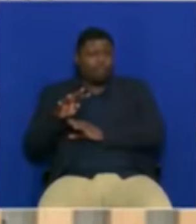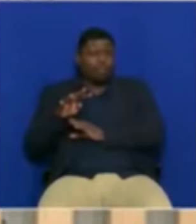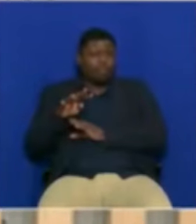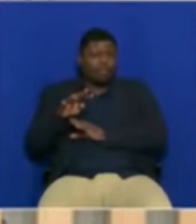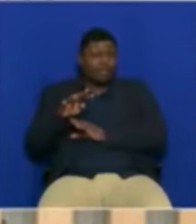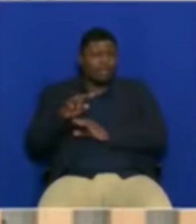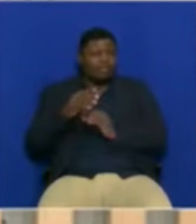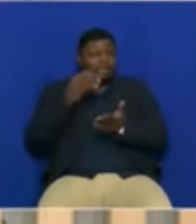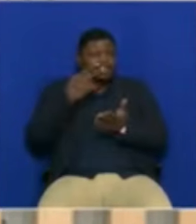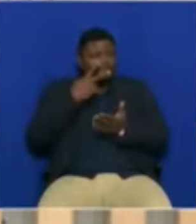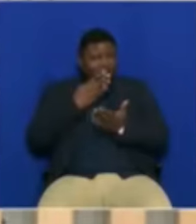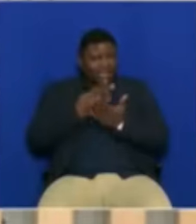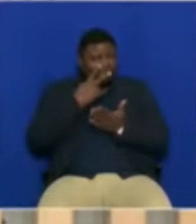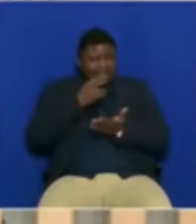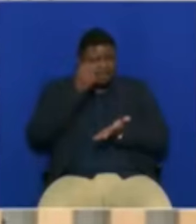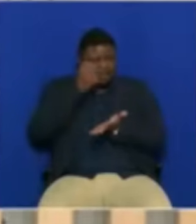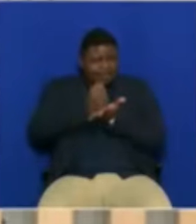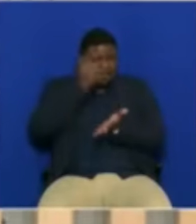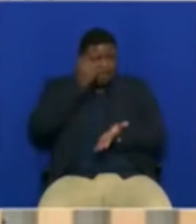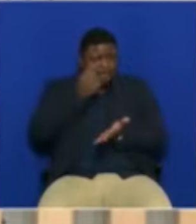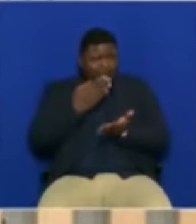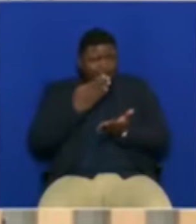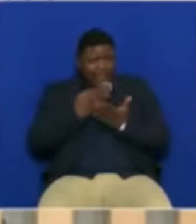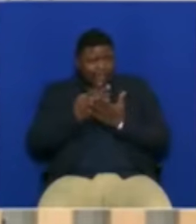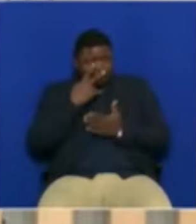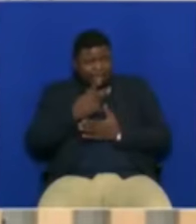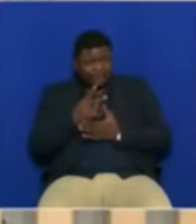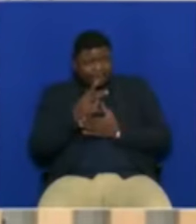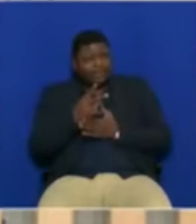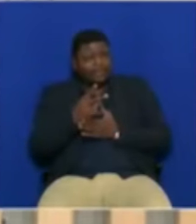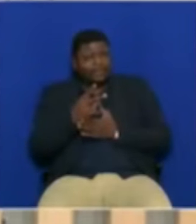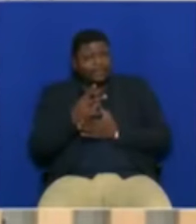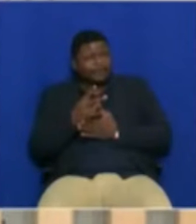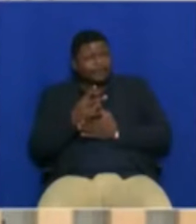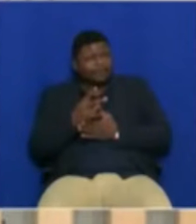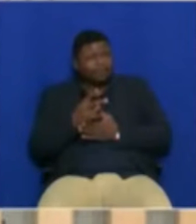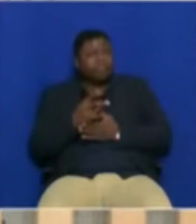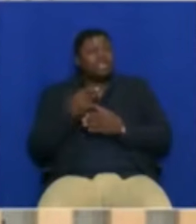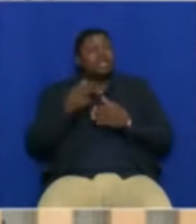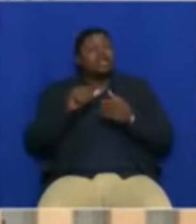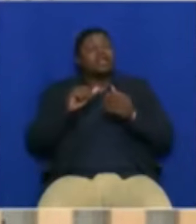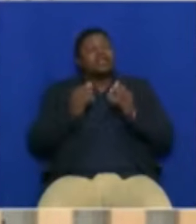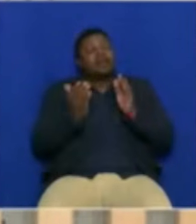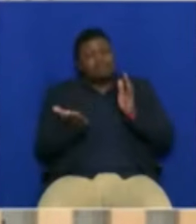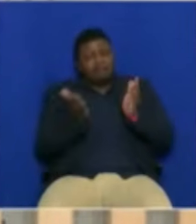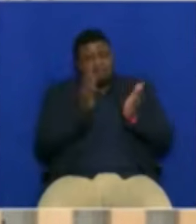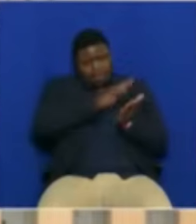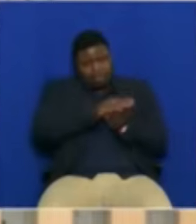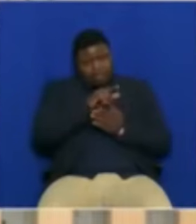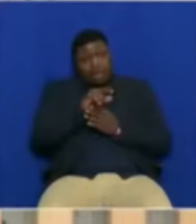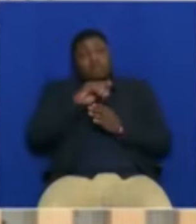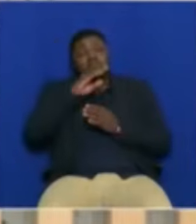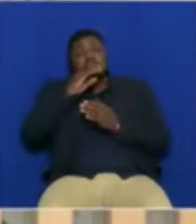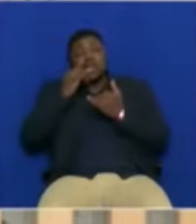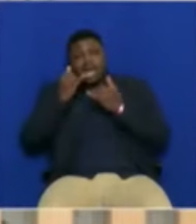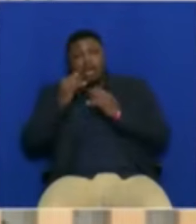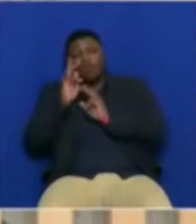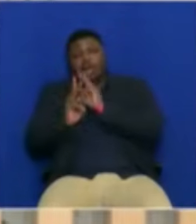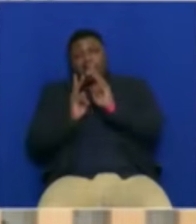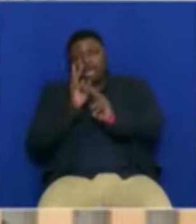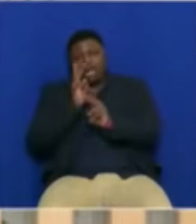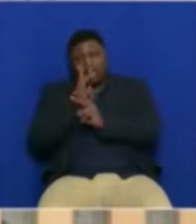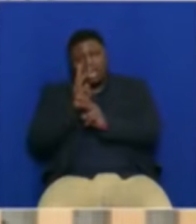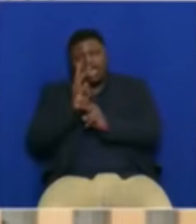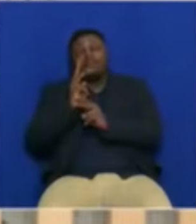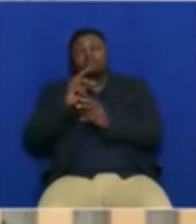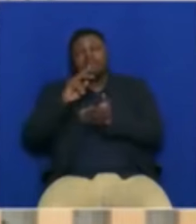message. The main message follows at 1458. So we're around the 3 p.m. time mark. Correct,